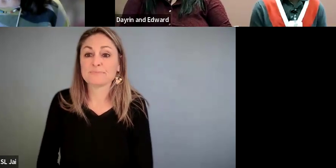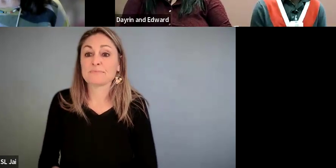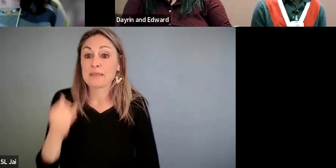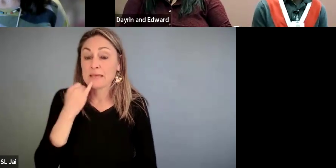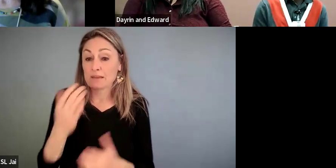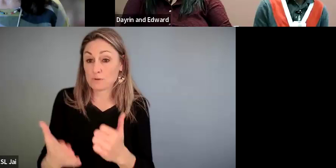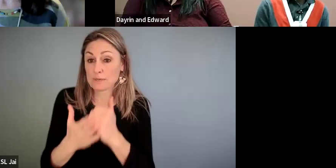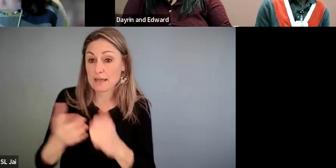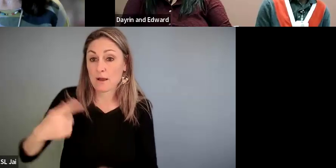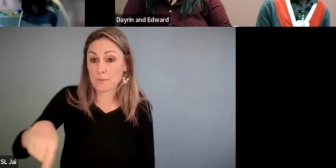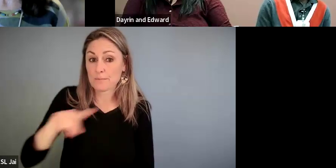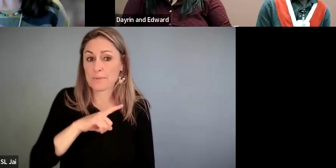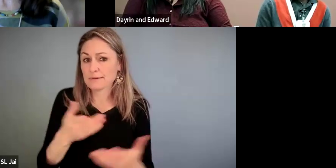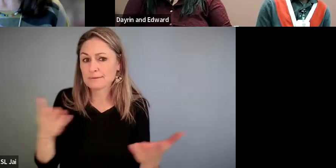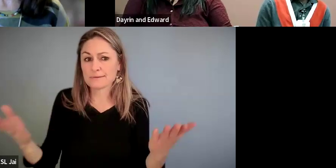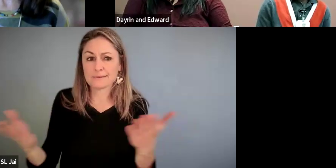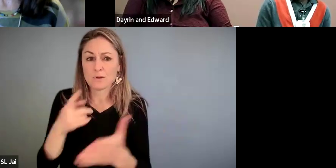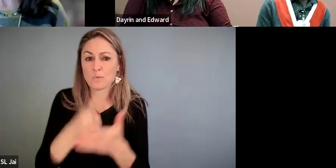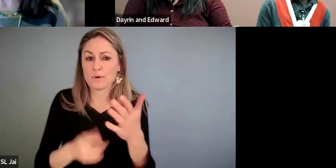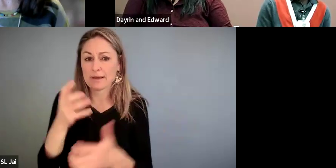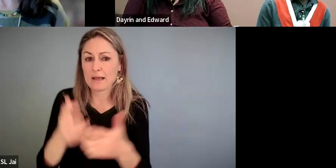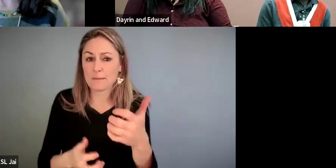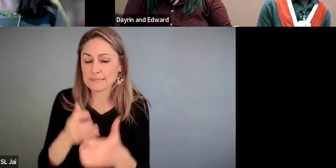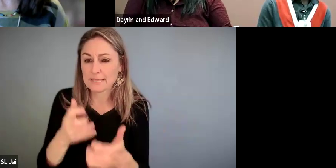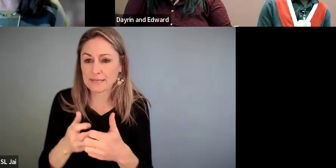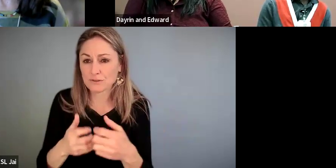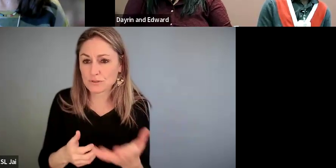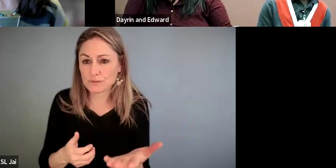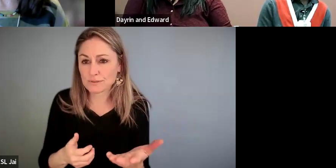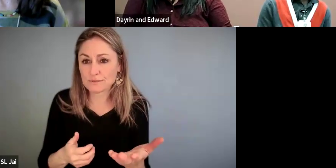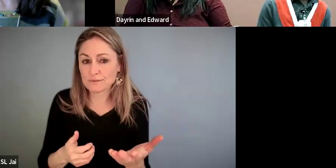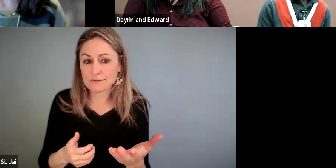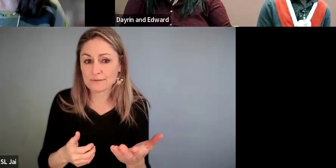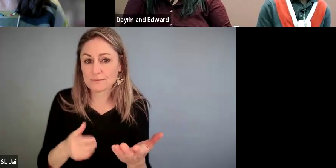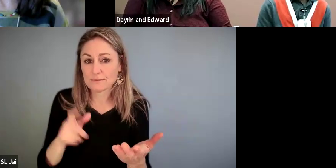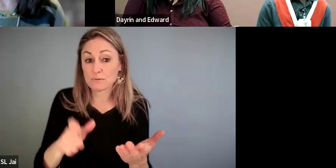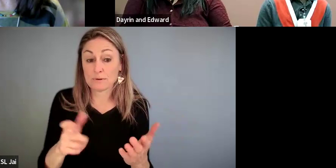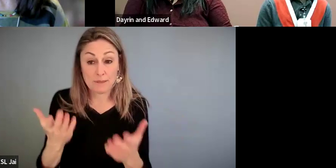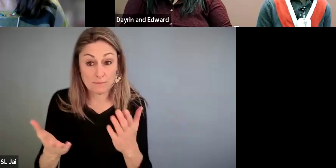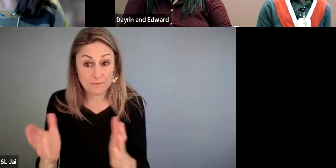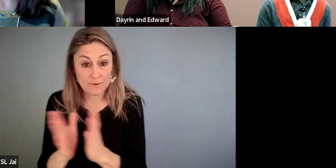us and see what accommodations that you ask, or maybe you need to ask